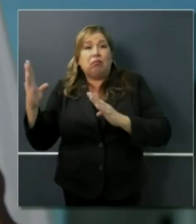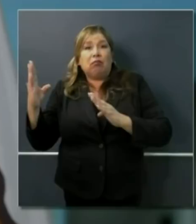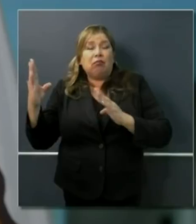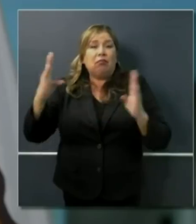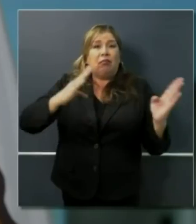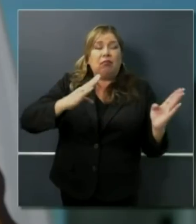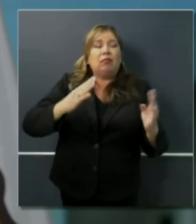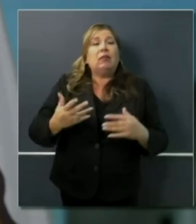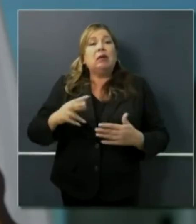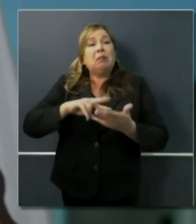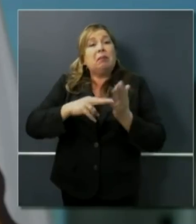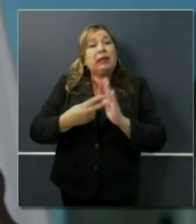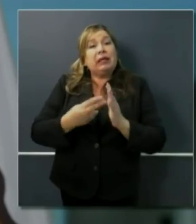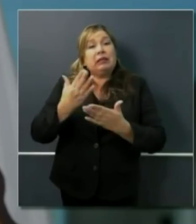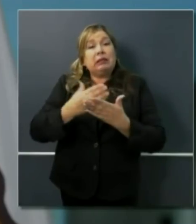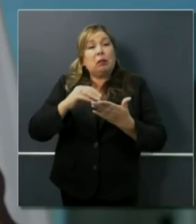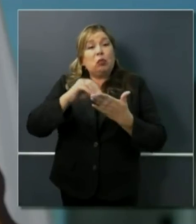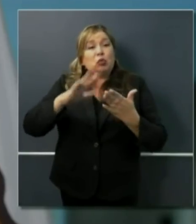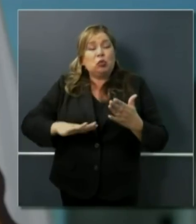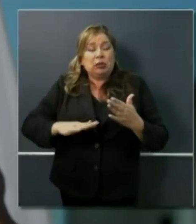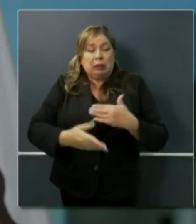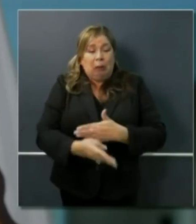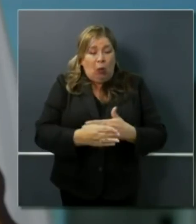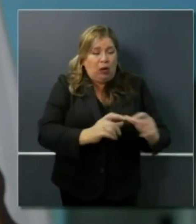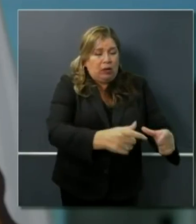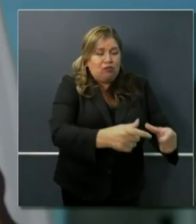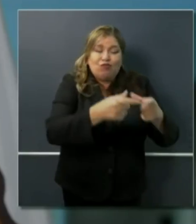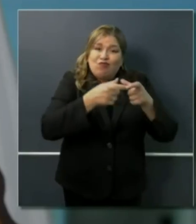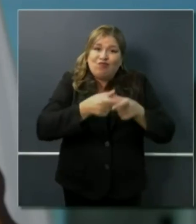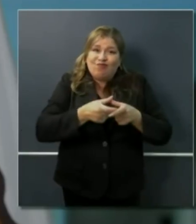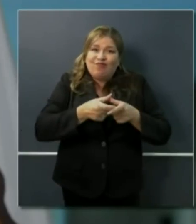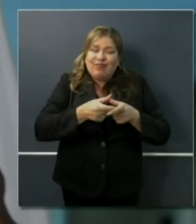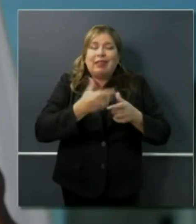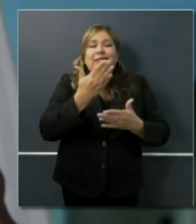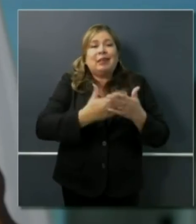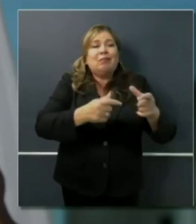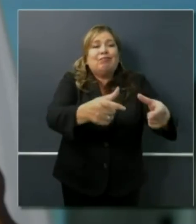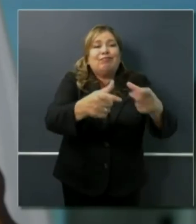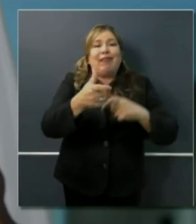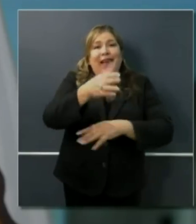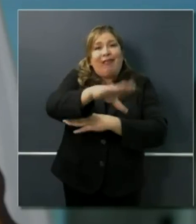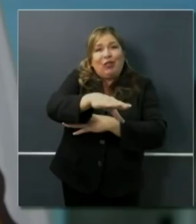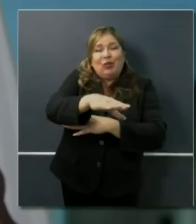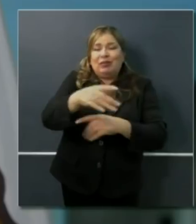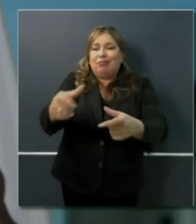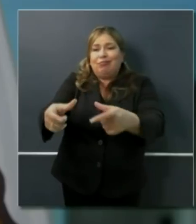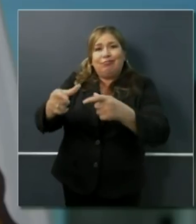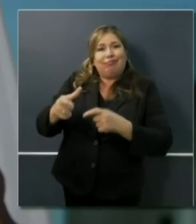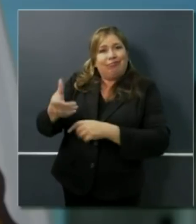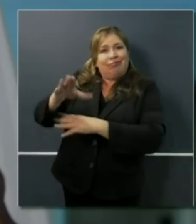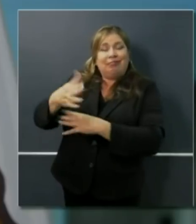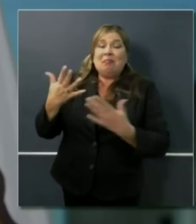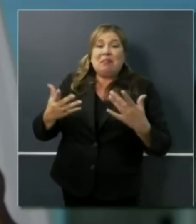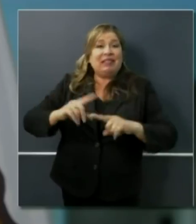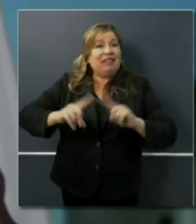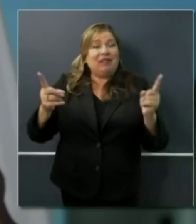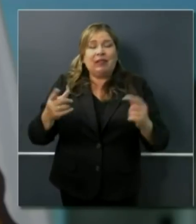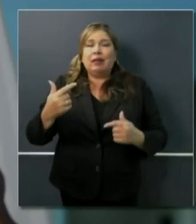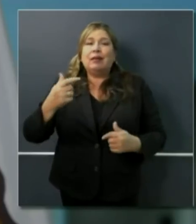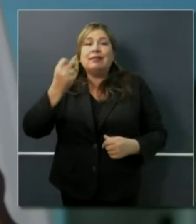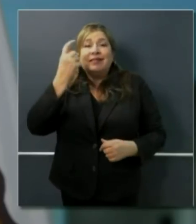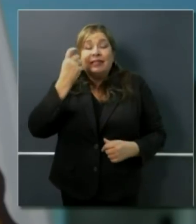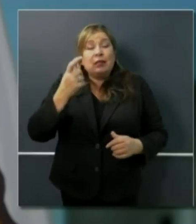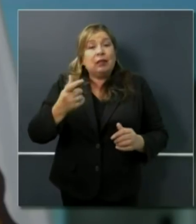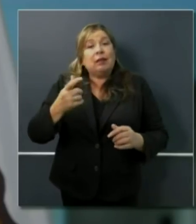students to come in as cohorts in the morning, some in the afternoon. We have to work, of course, with our unions